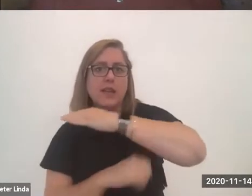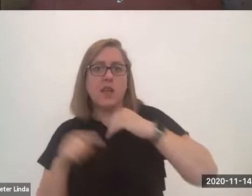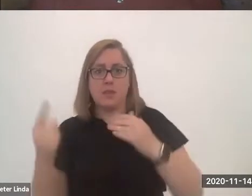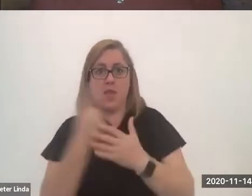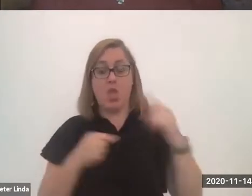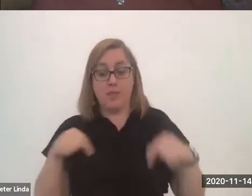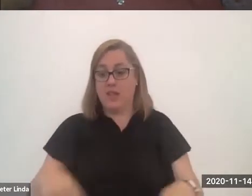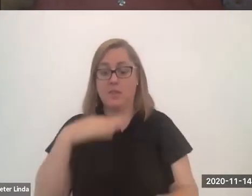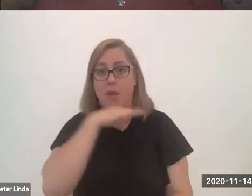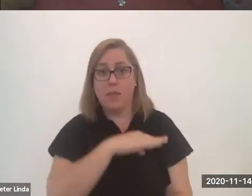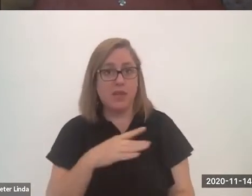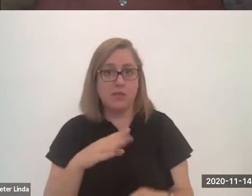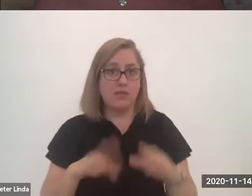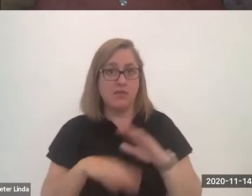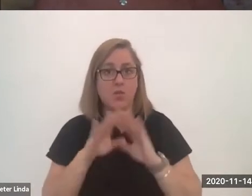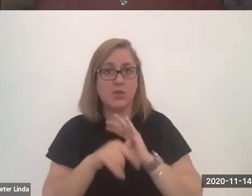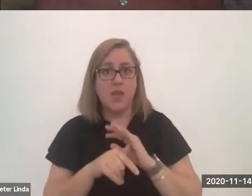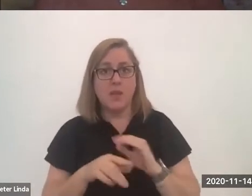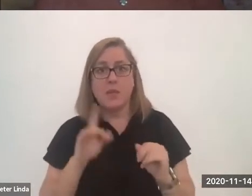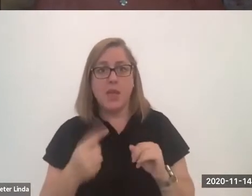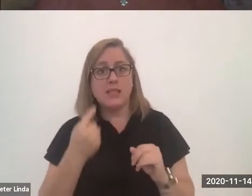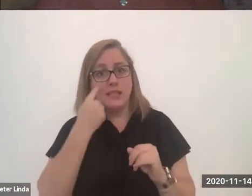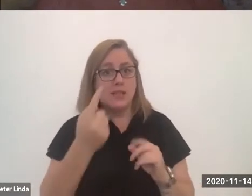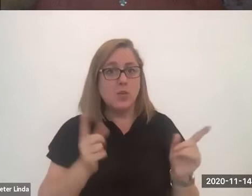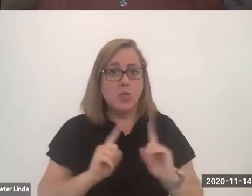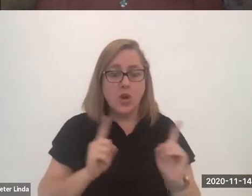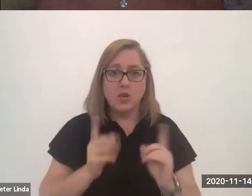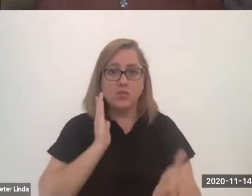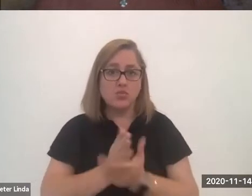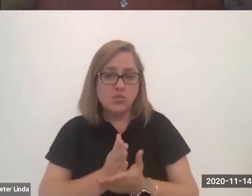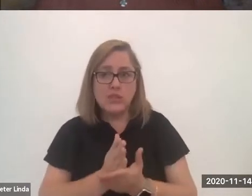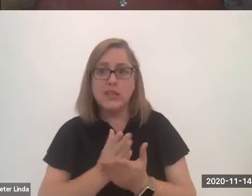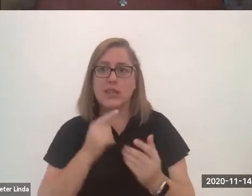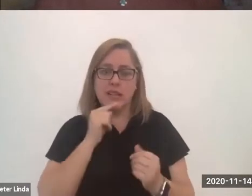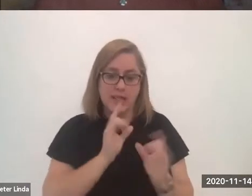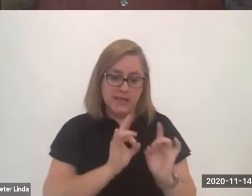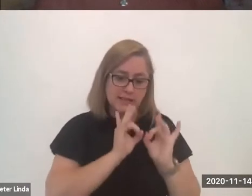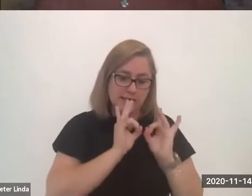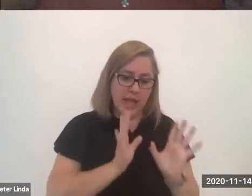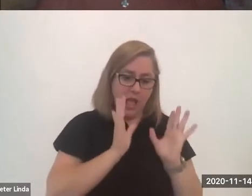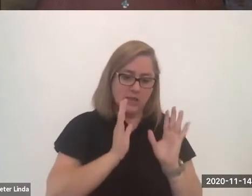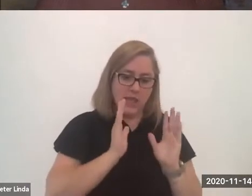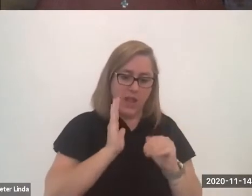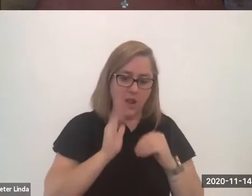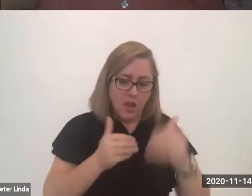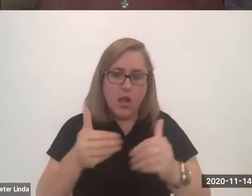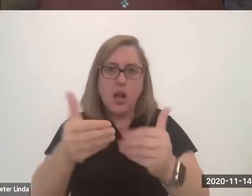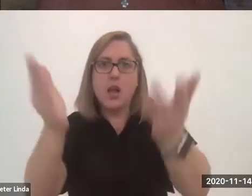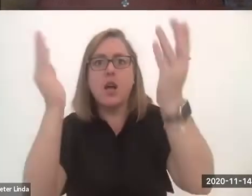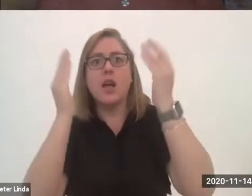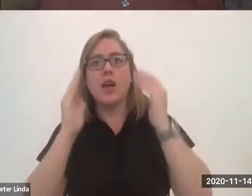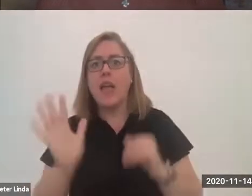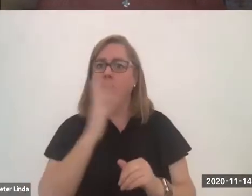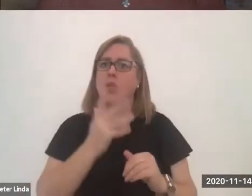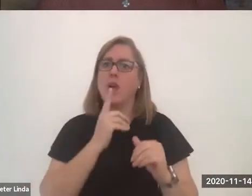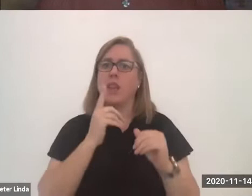but this wonderful snowball effect of love and care that I think does start